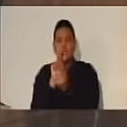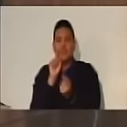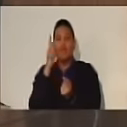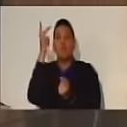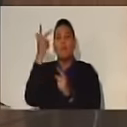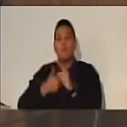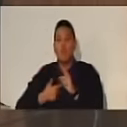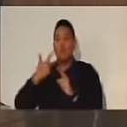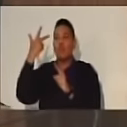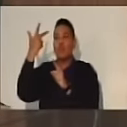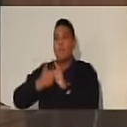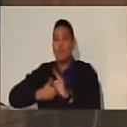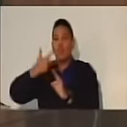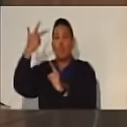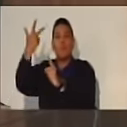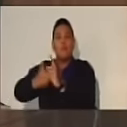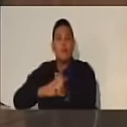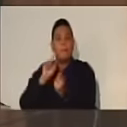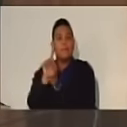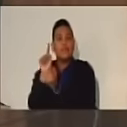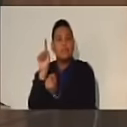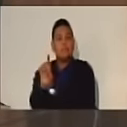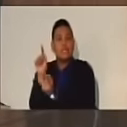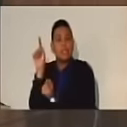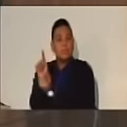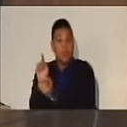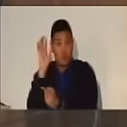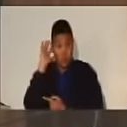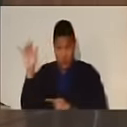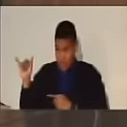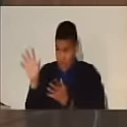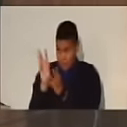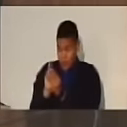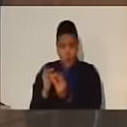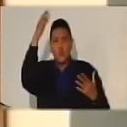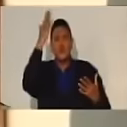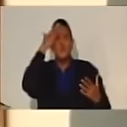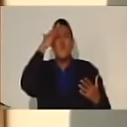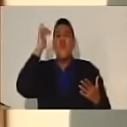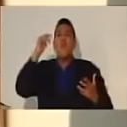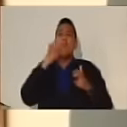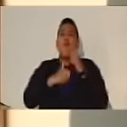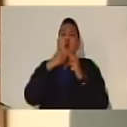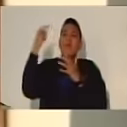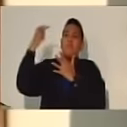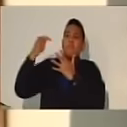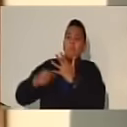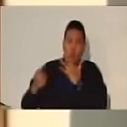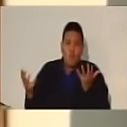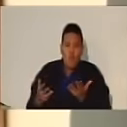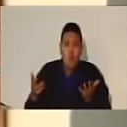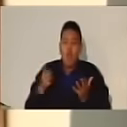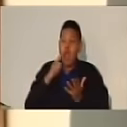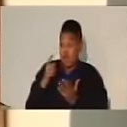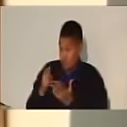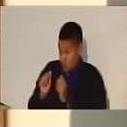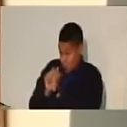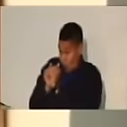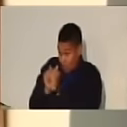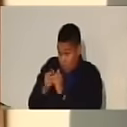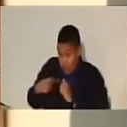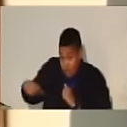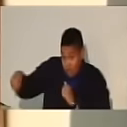And at those meetings, we will review all the obstacles to business and collectively, through a working